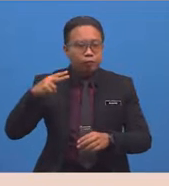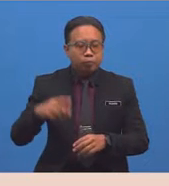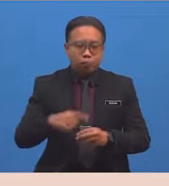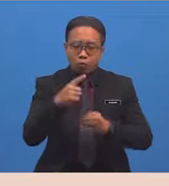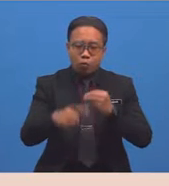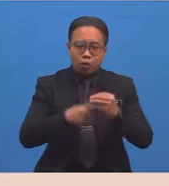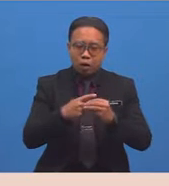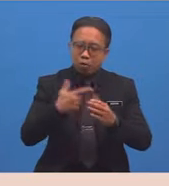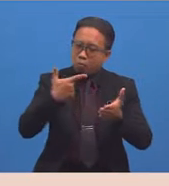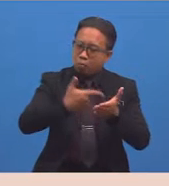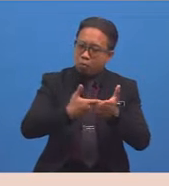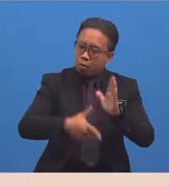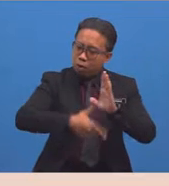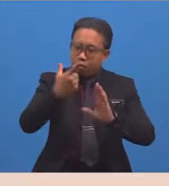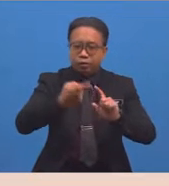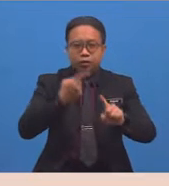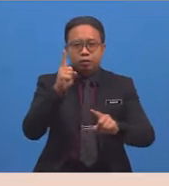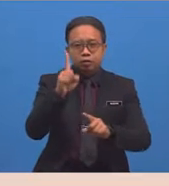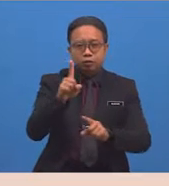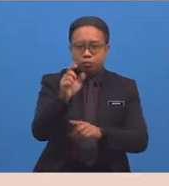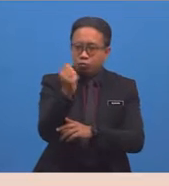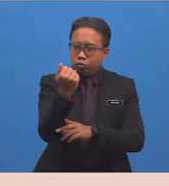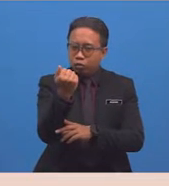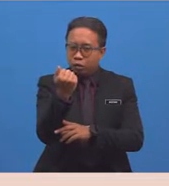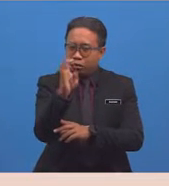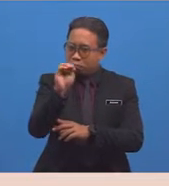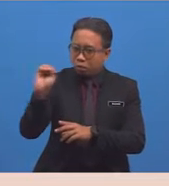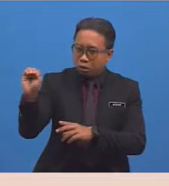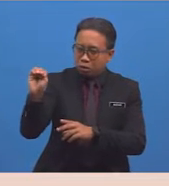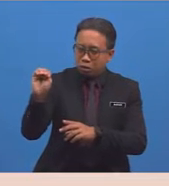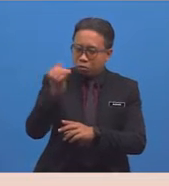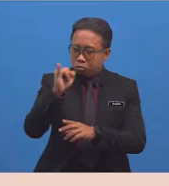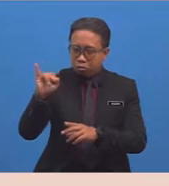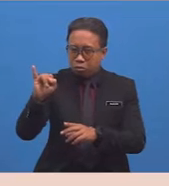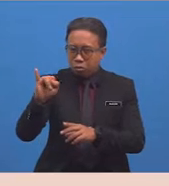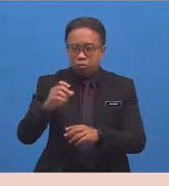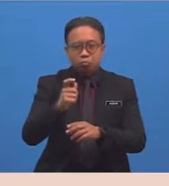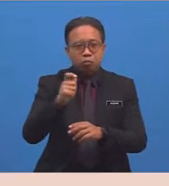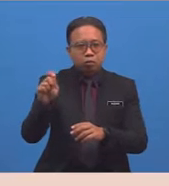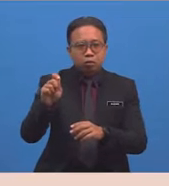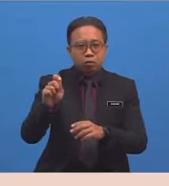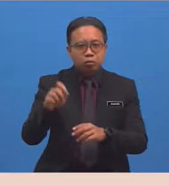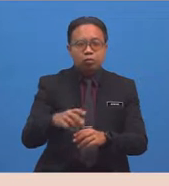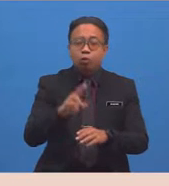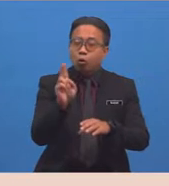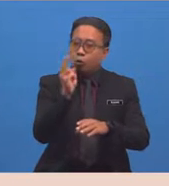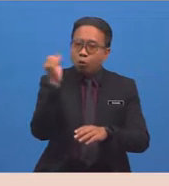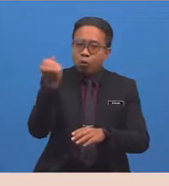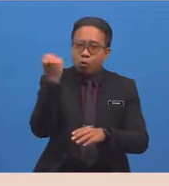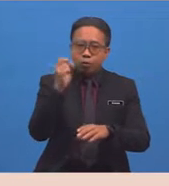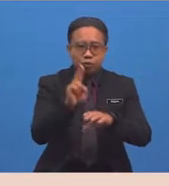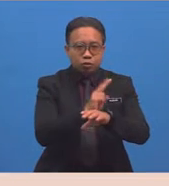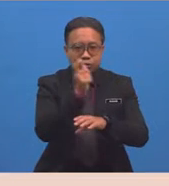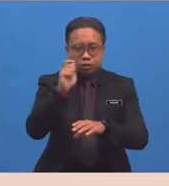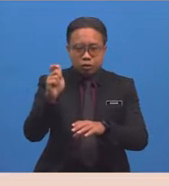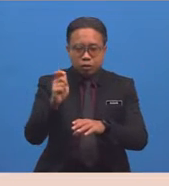And when there is more than one, let's say 10, a million, 1,000, or probably even 5, we would always use the root